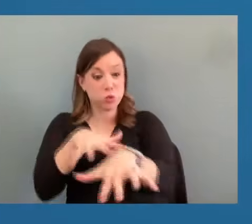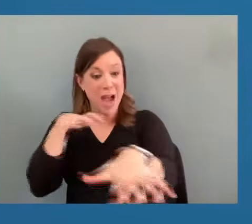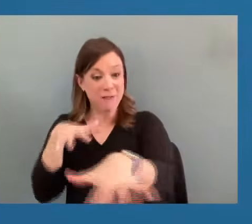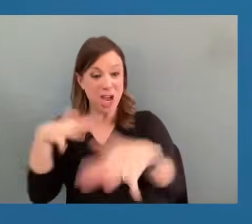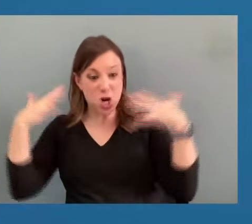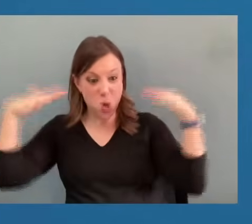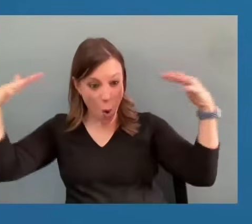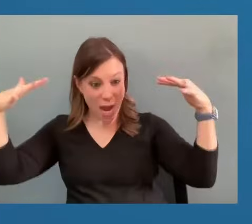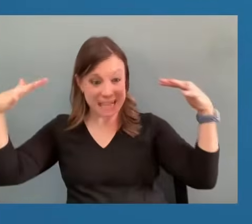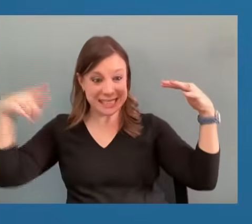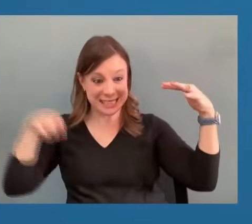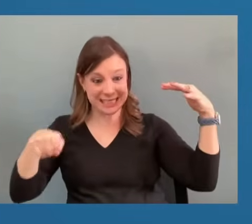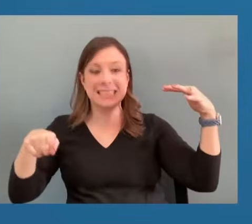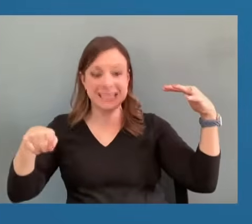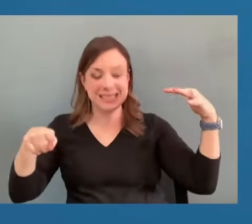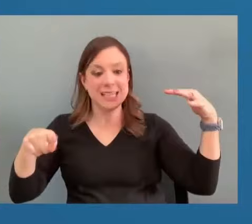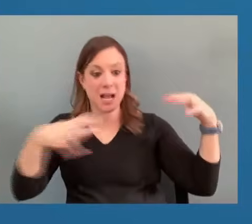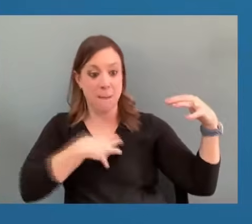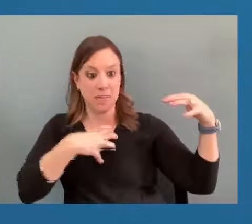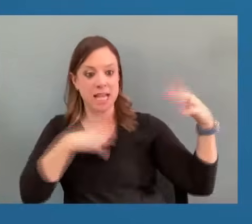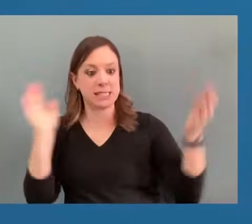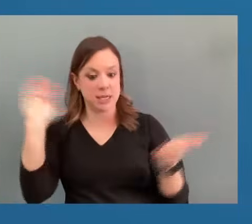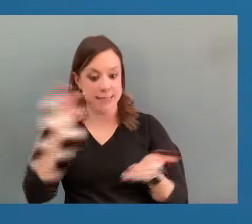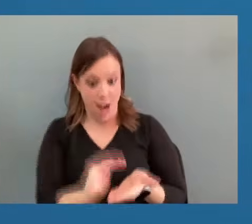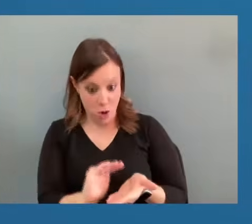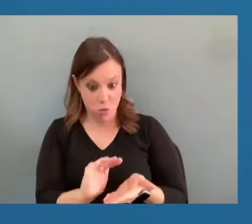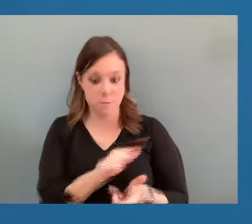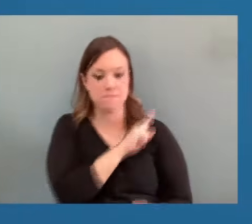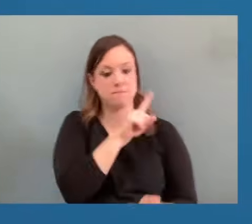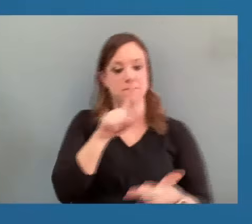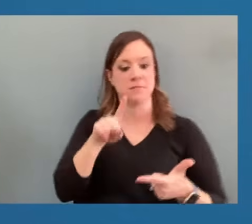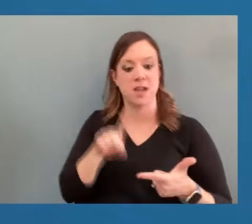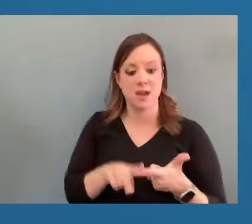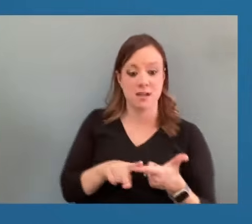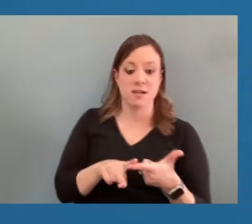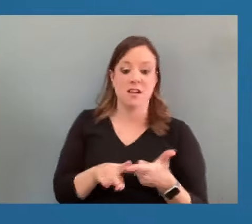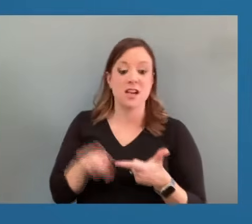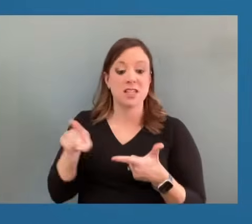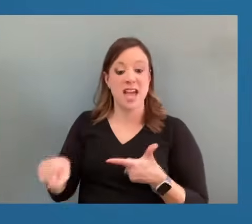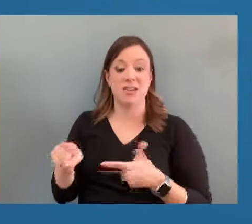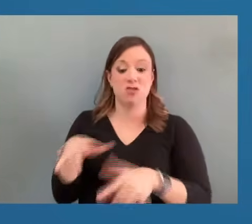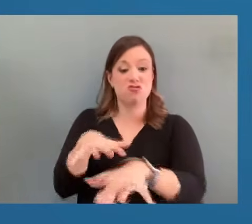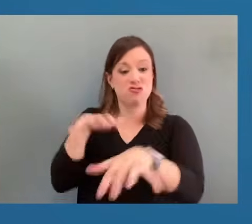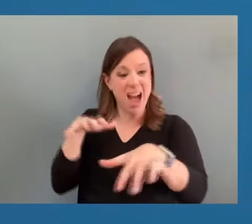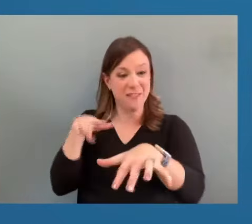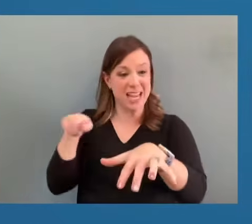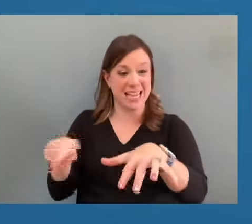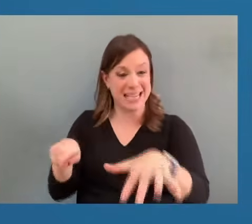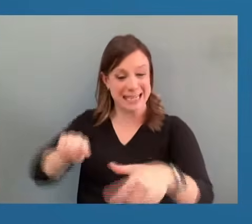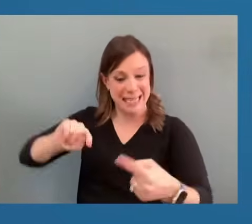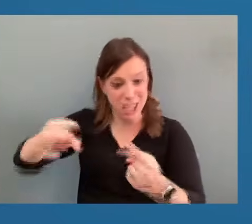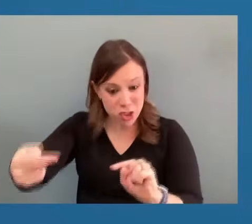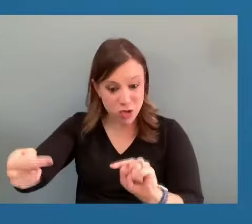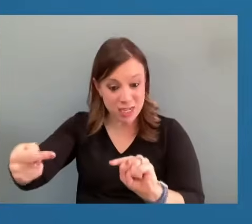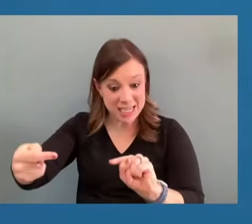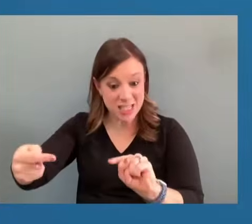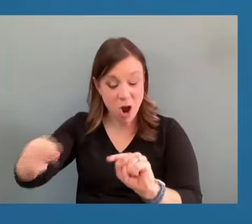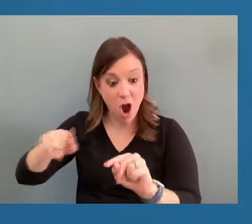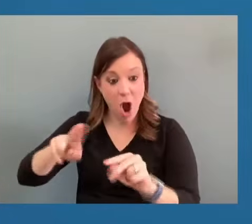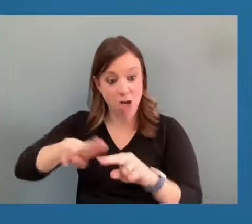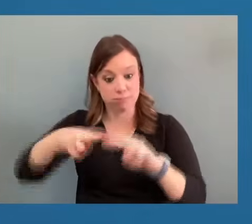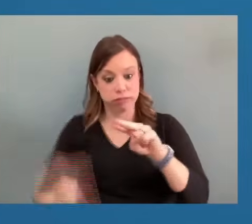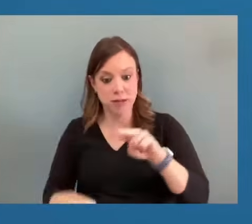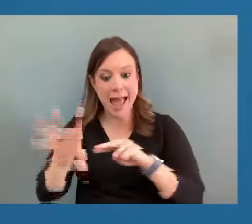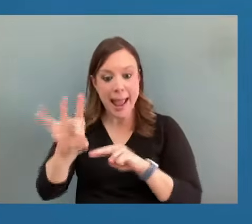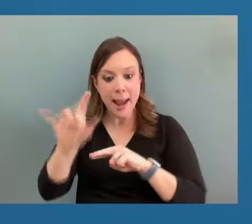than outside the zone. Serious traffic injuries are down by 8.6% in the zone, a 5-time reduction